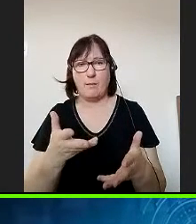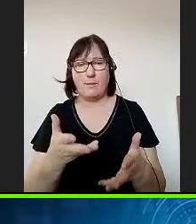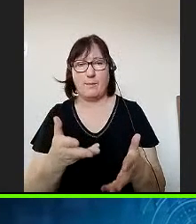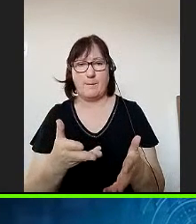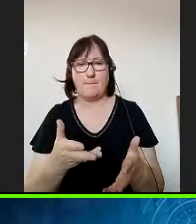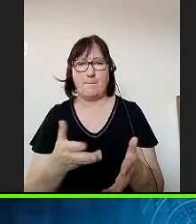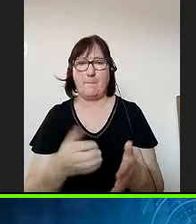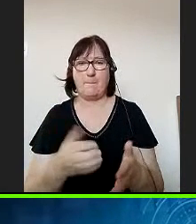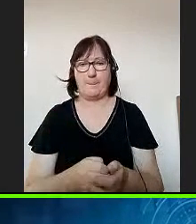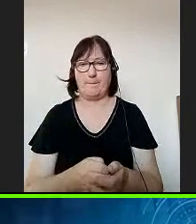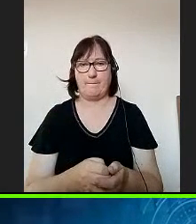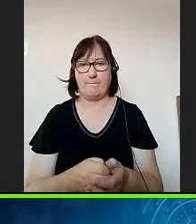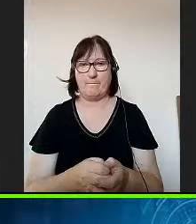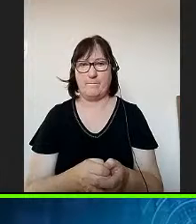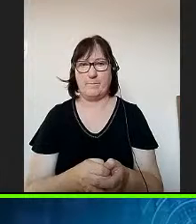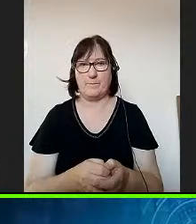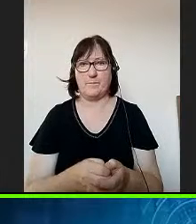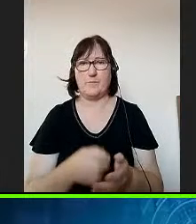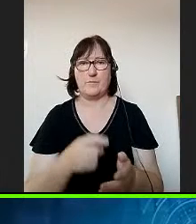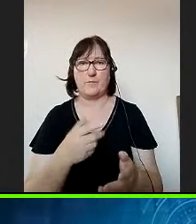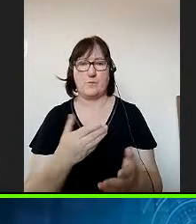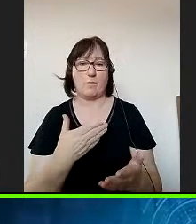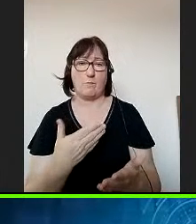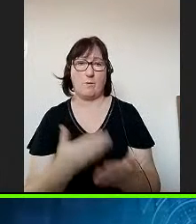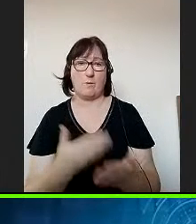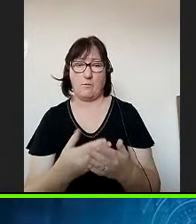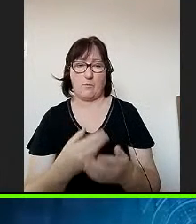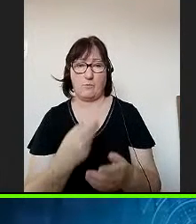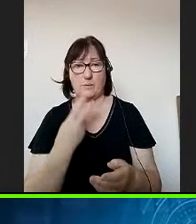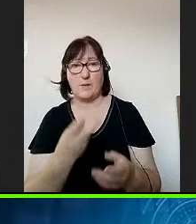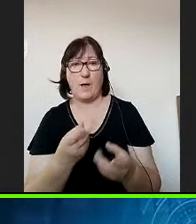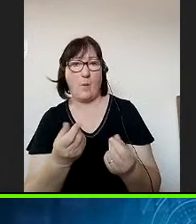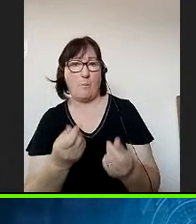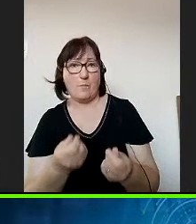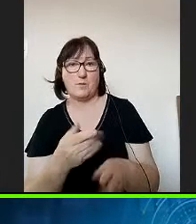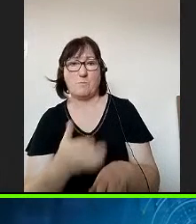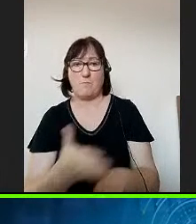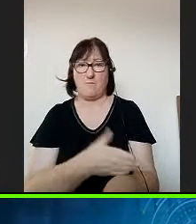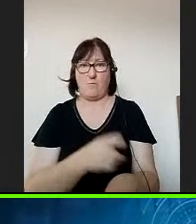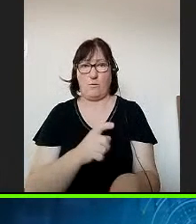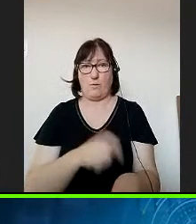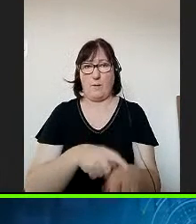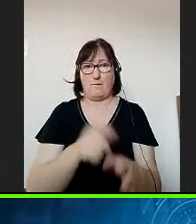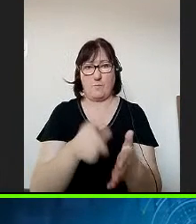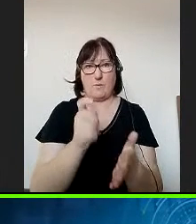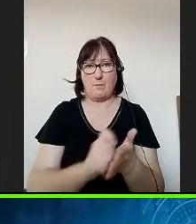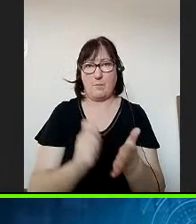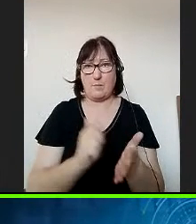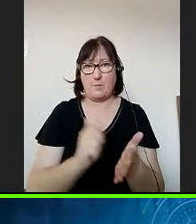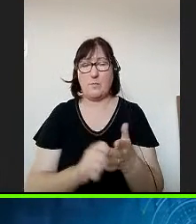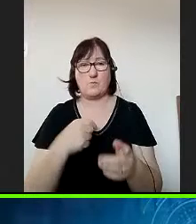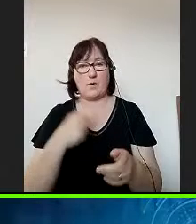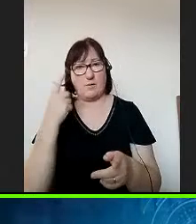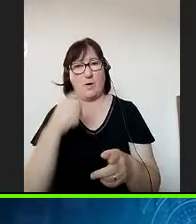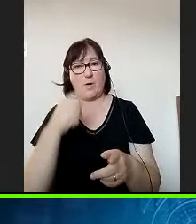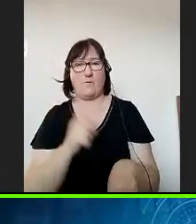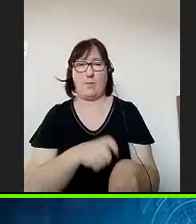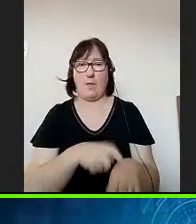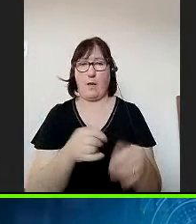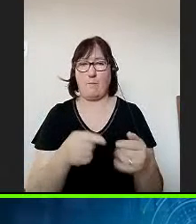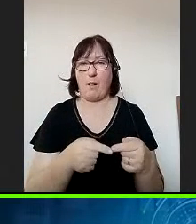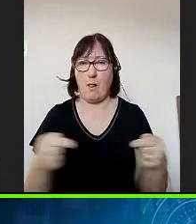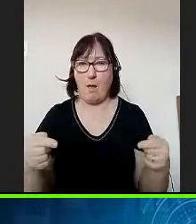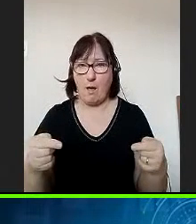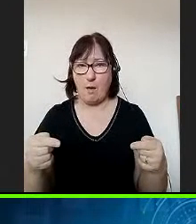tariff determination application, taking into consideration the timelines, and not just for an officer to stick with